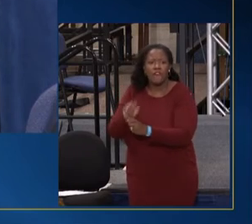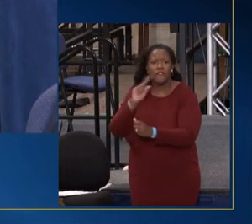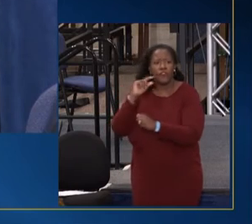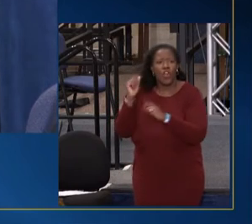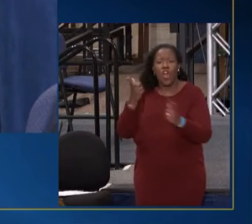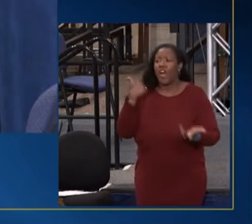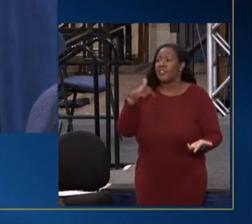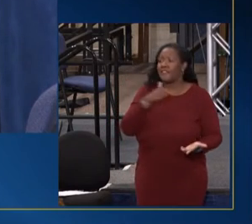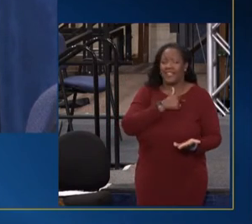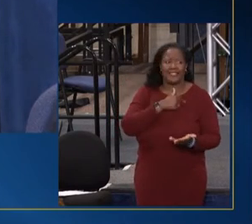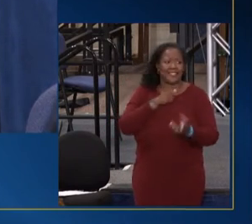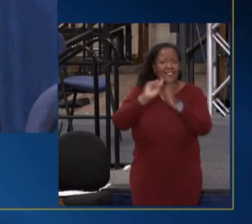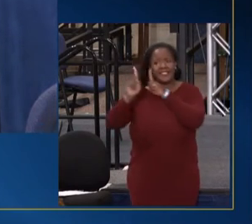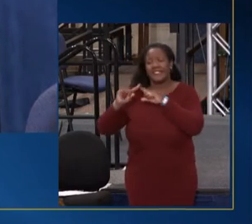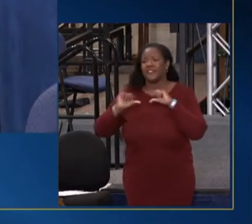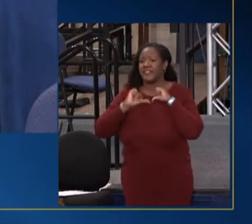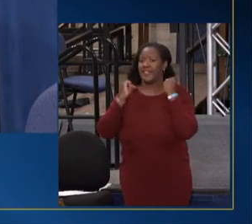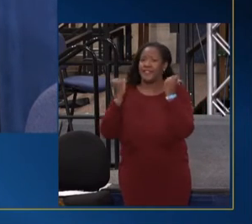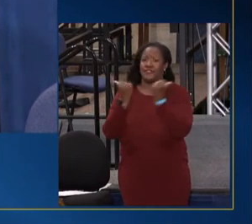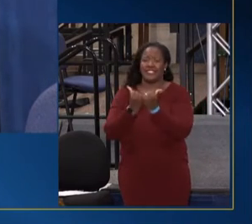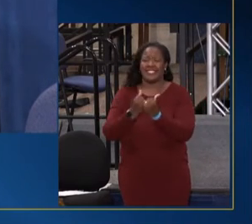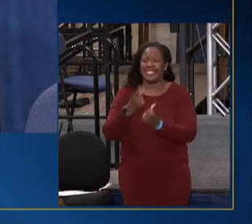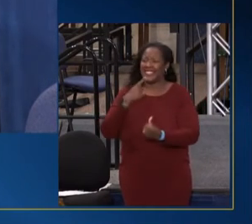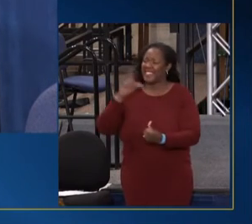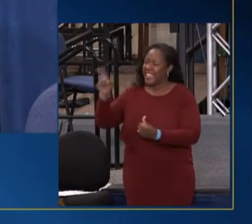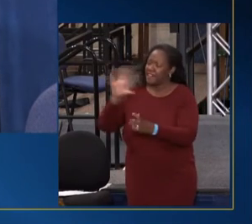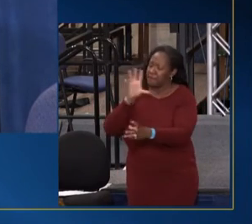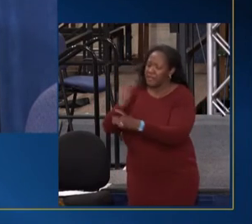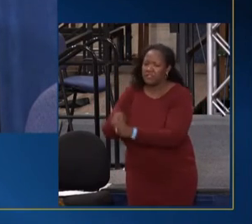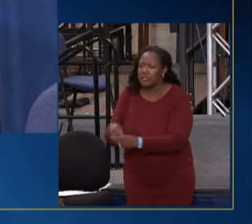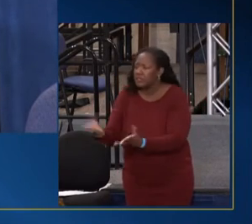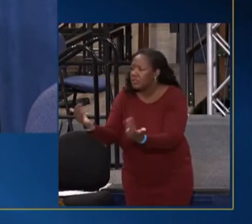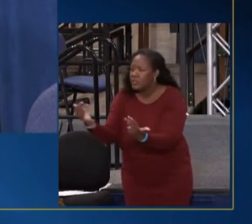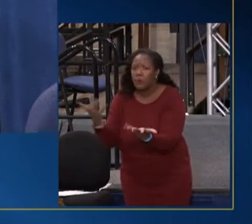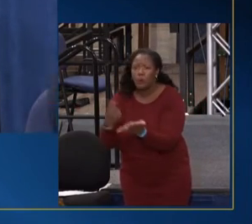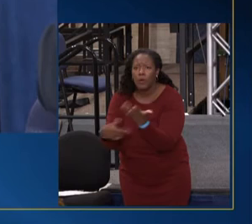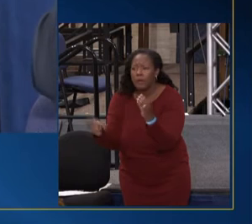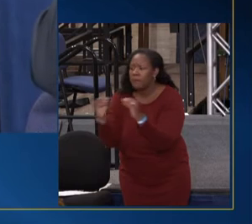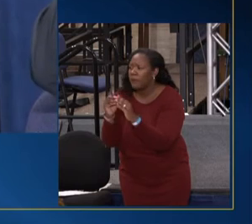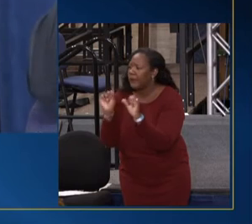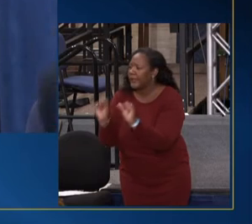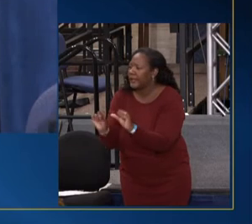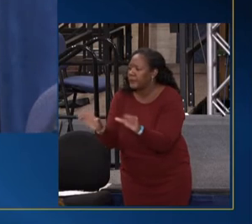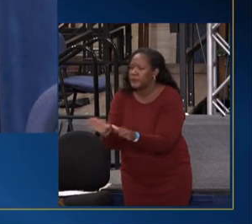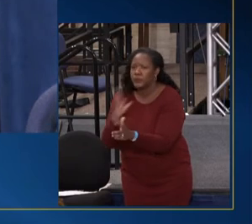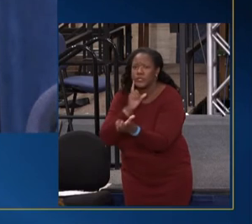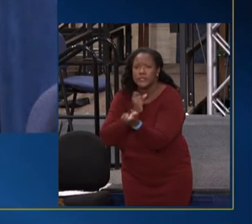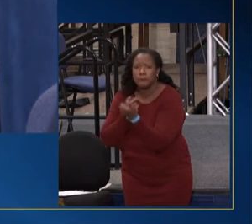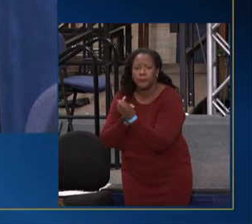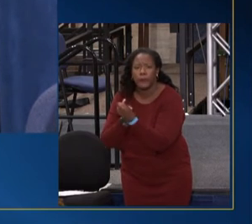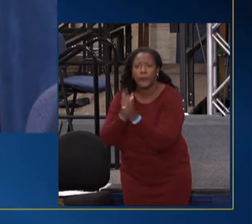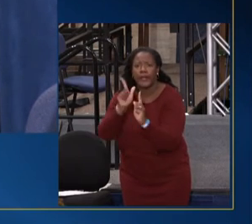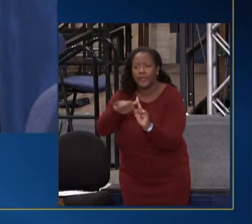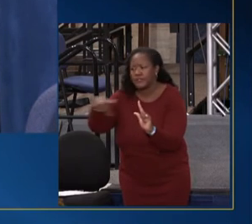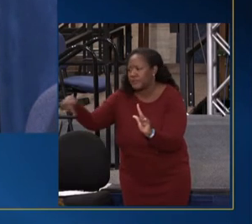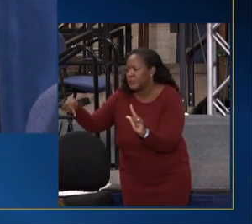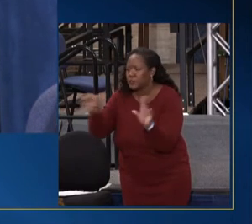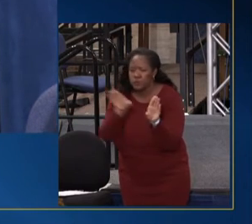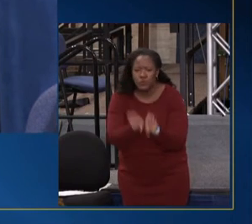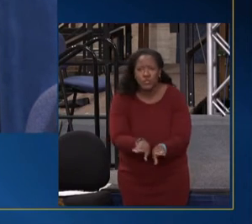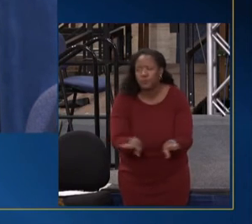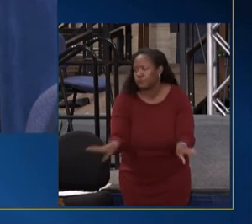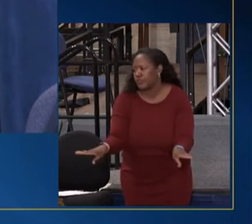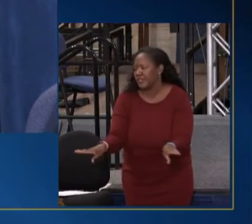at agencies across the department to say, what more can we do to support LGBTQ children and